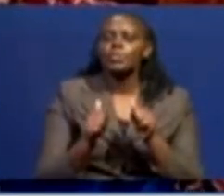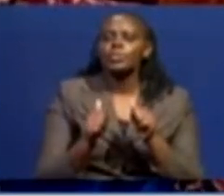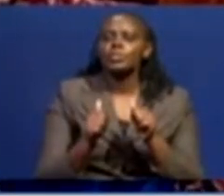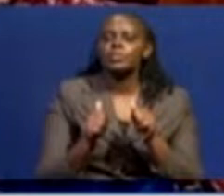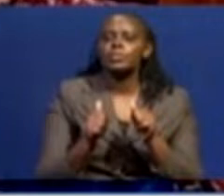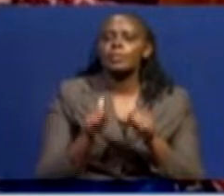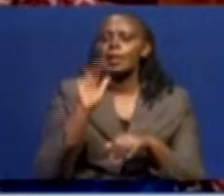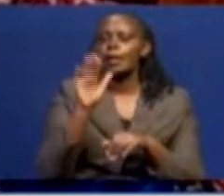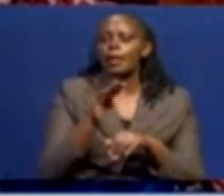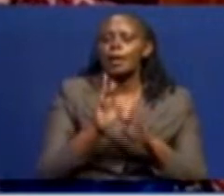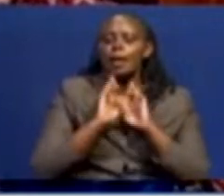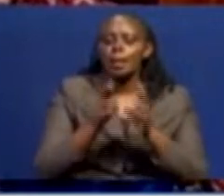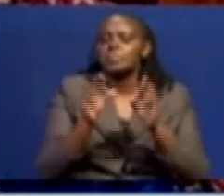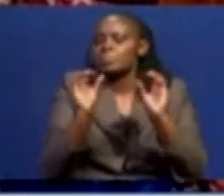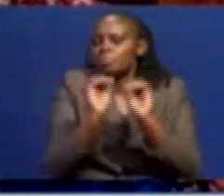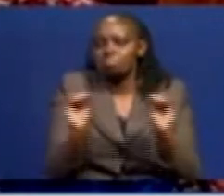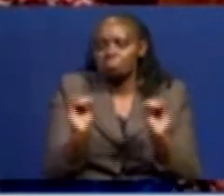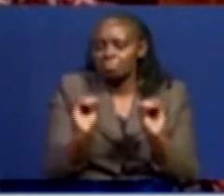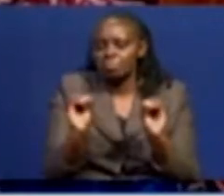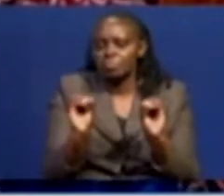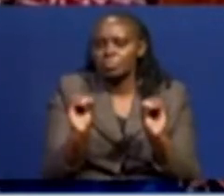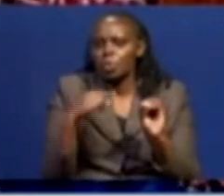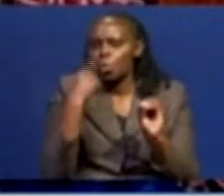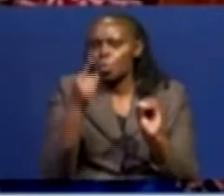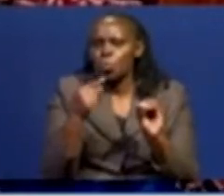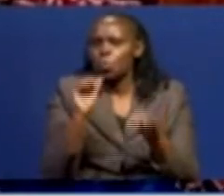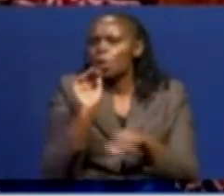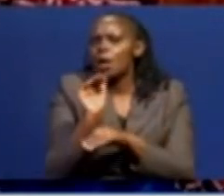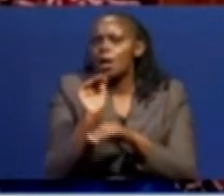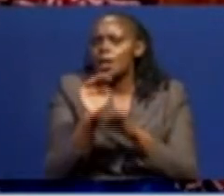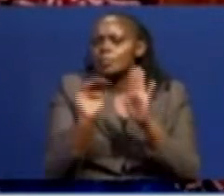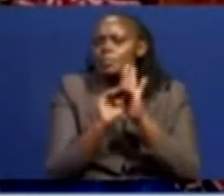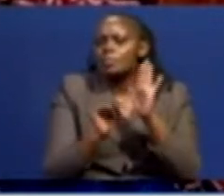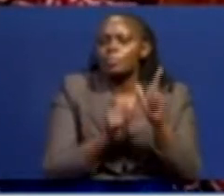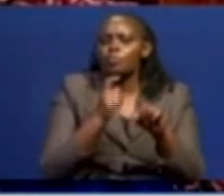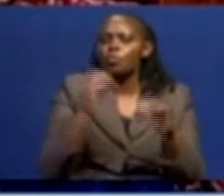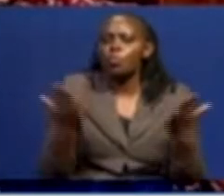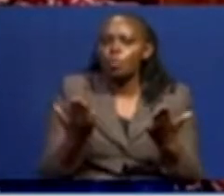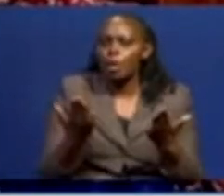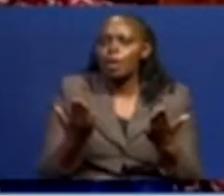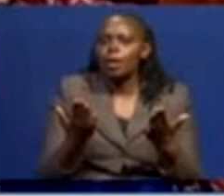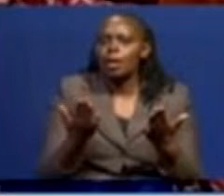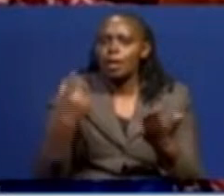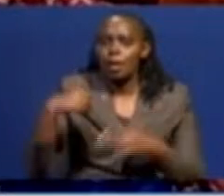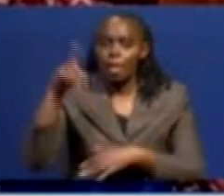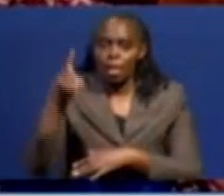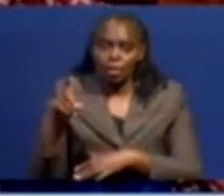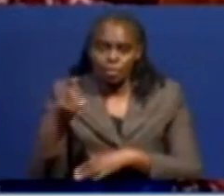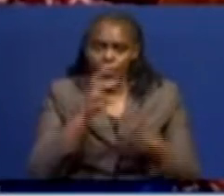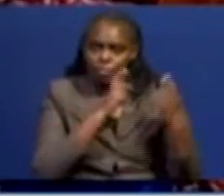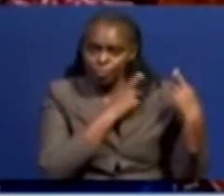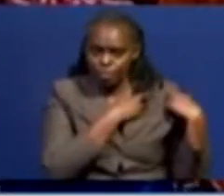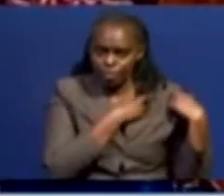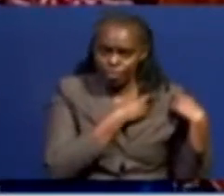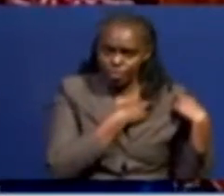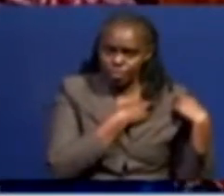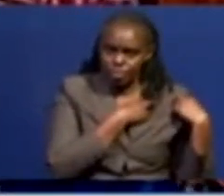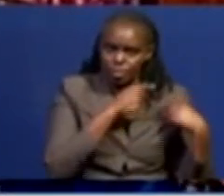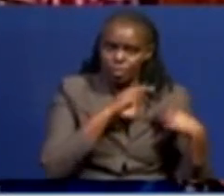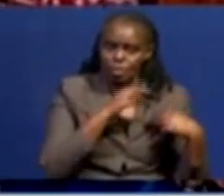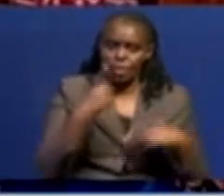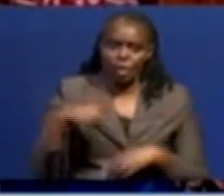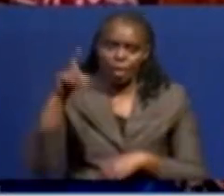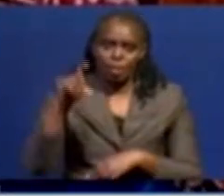A statement which was never responded to. Whom had you sought the statement from? From the county executive in